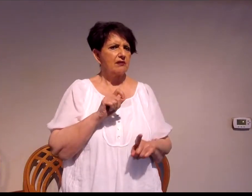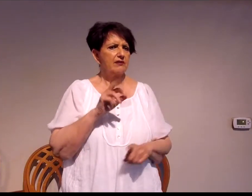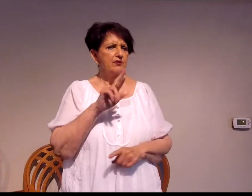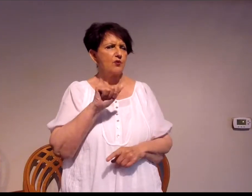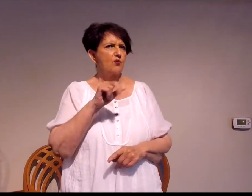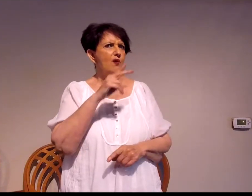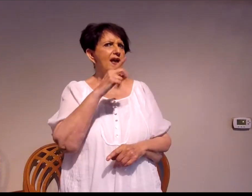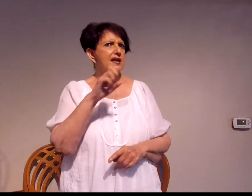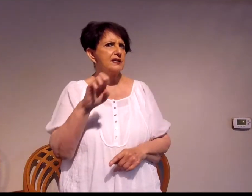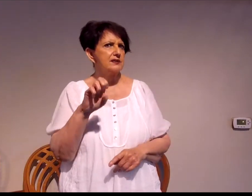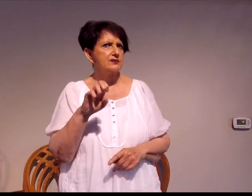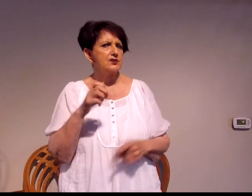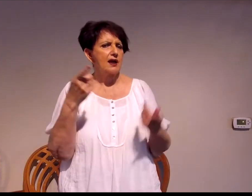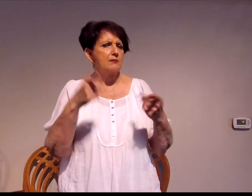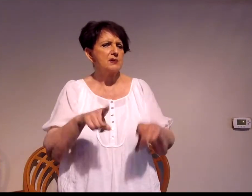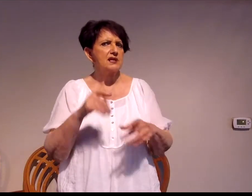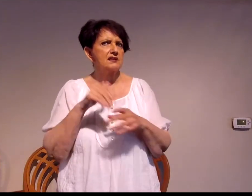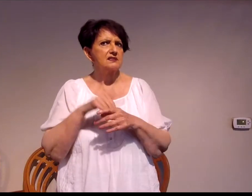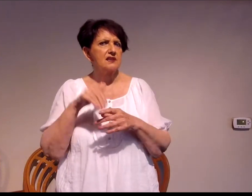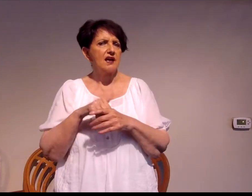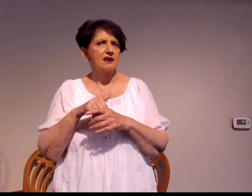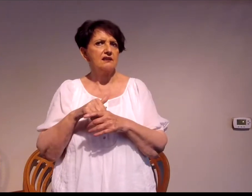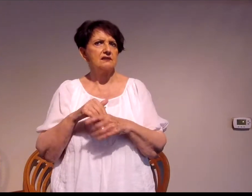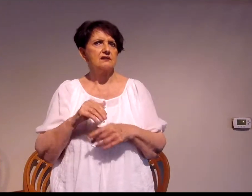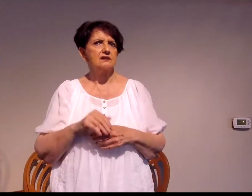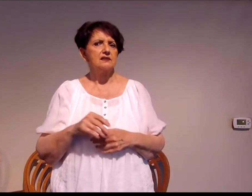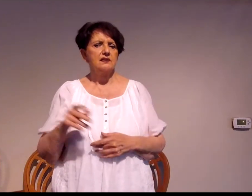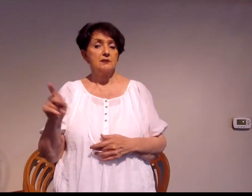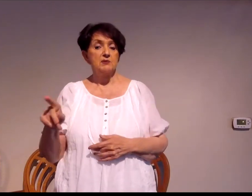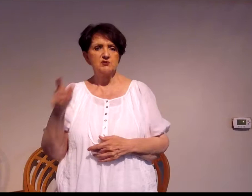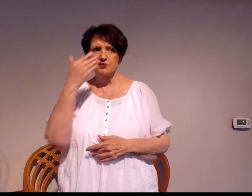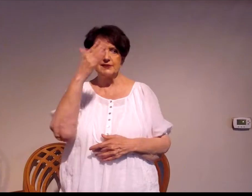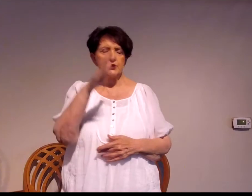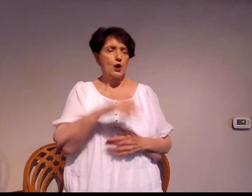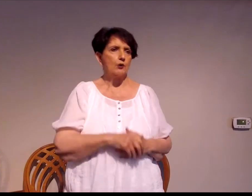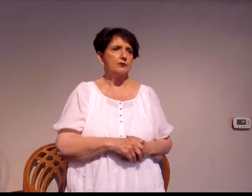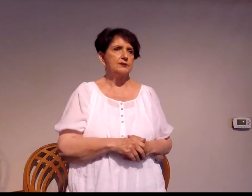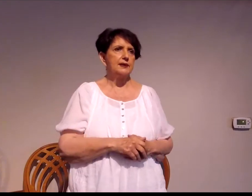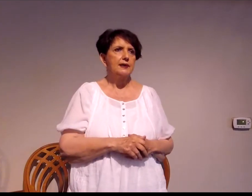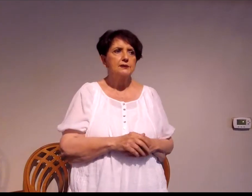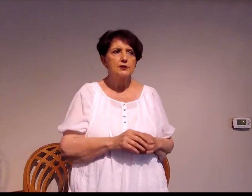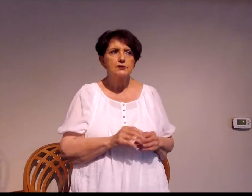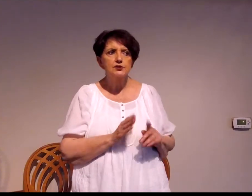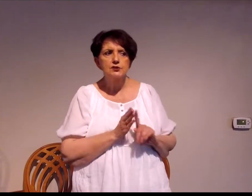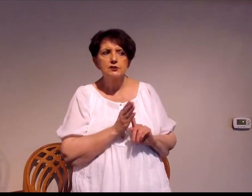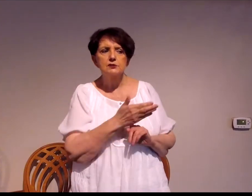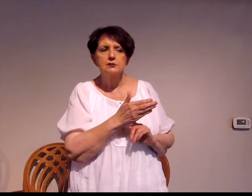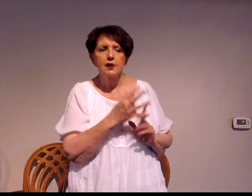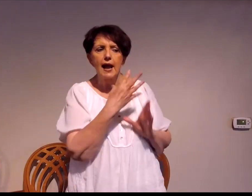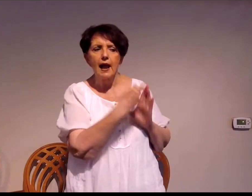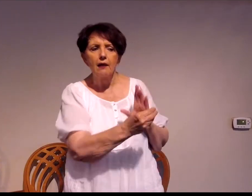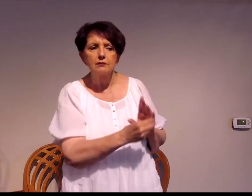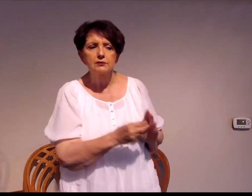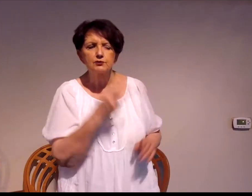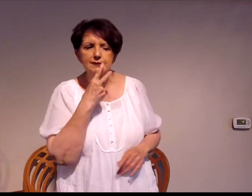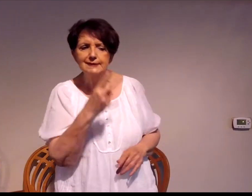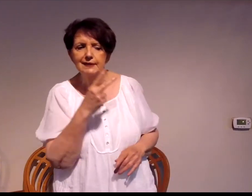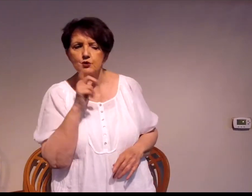that was starting to happen inside of me and Peter didn't even know. I snuck out the door to go see who this was.